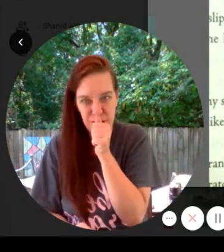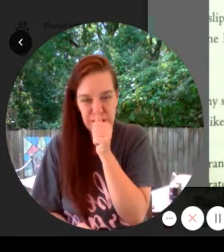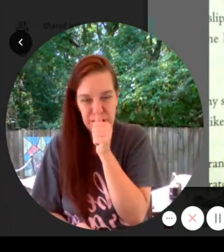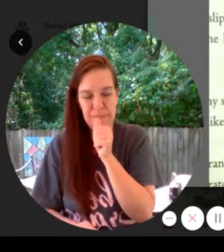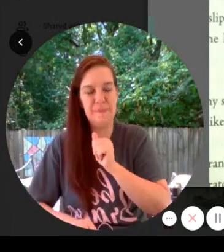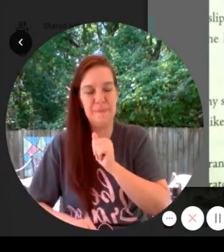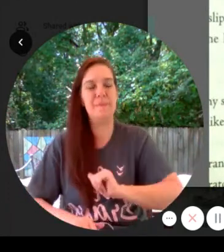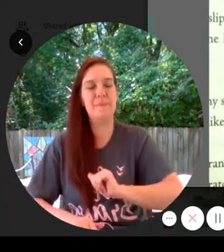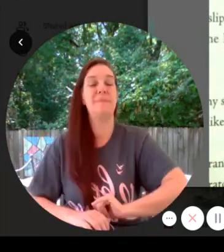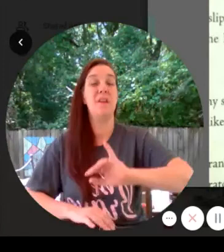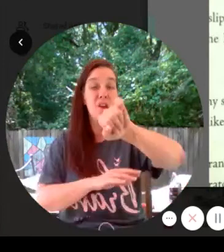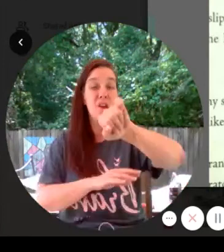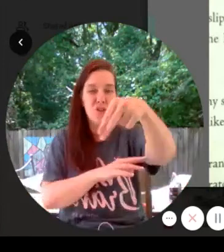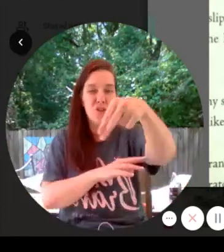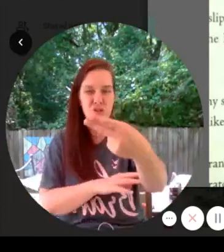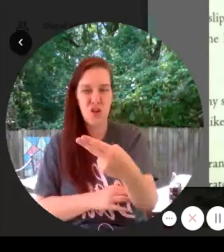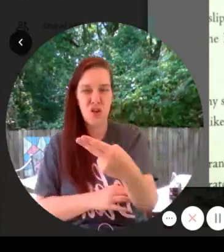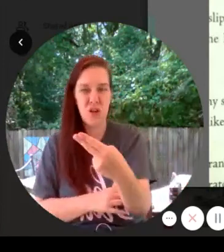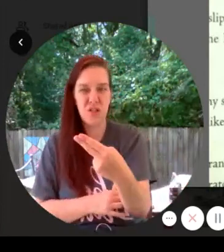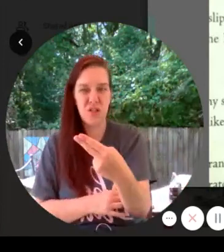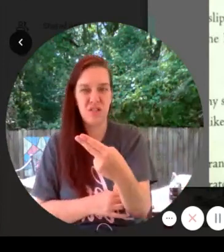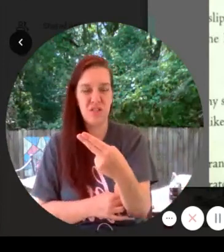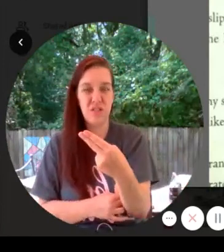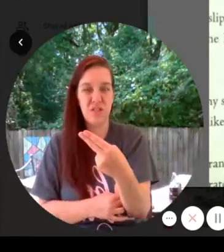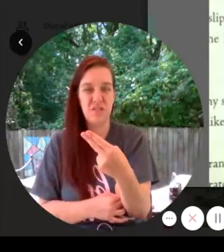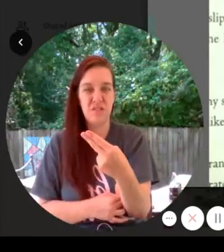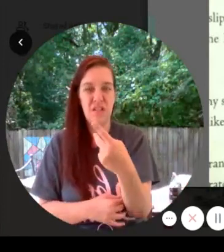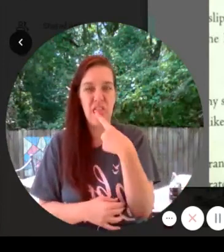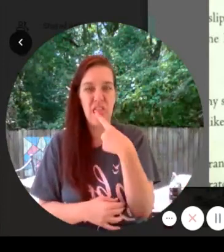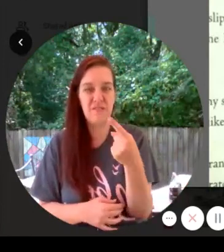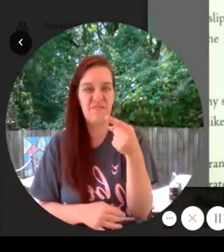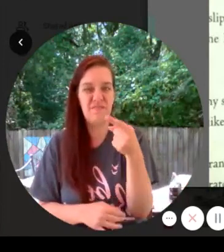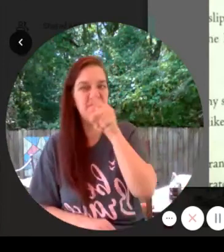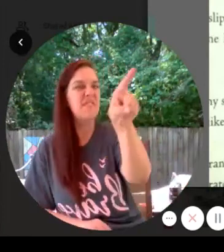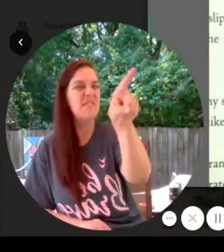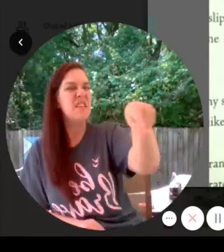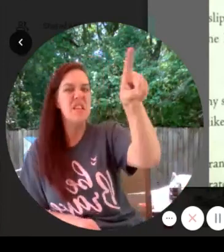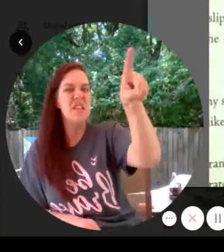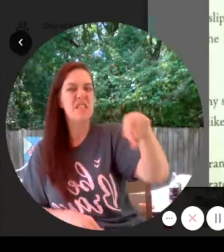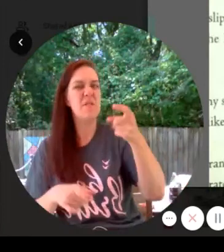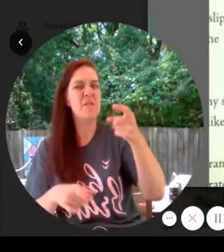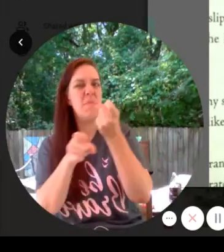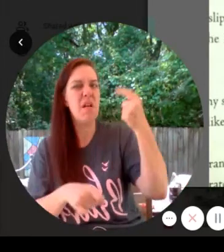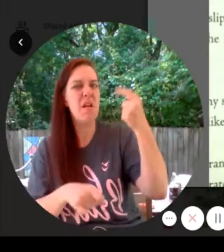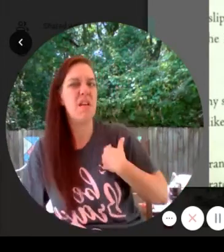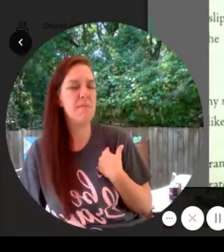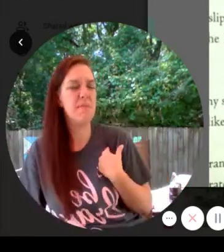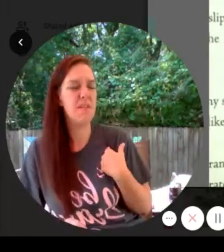Josh pointed the finger he just licked at the crowd. Somebody pranked me.